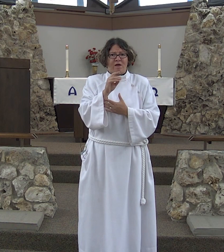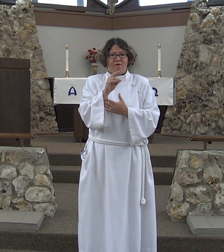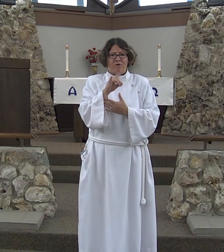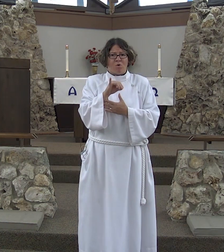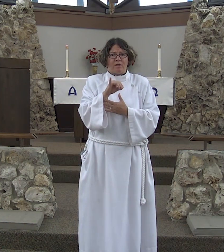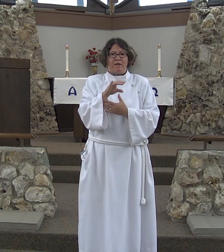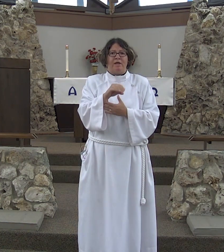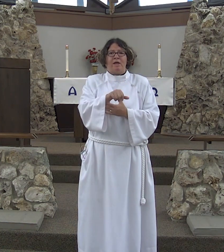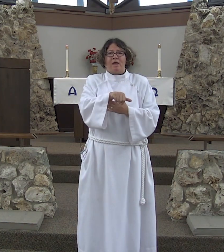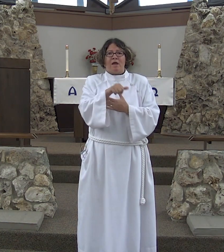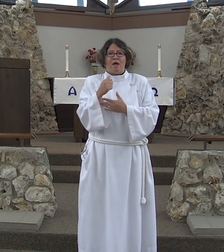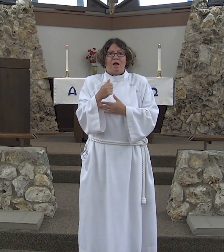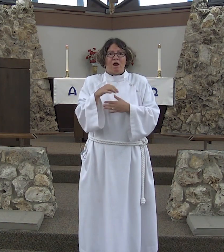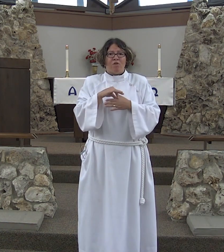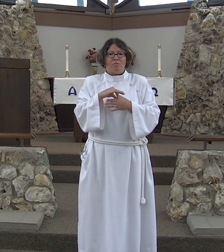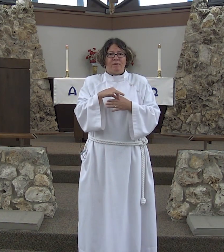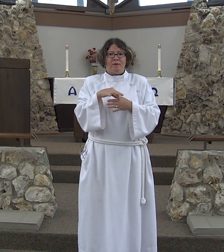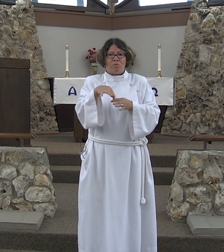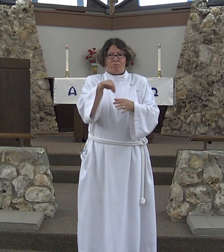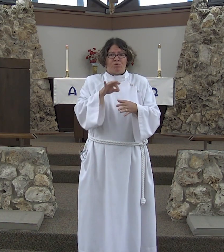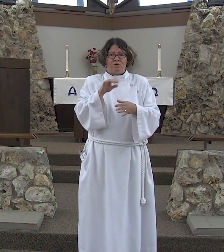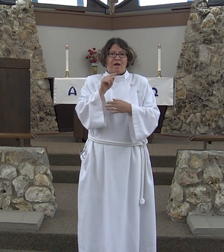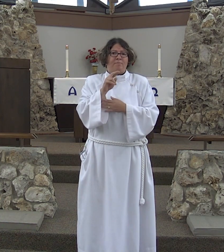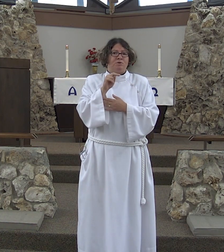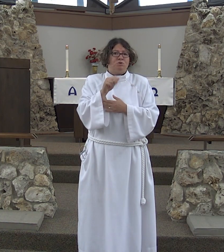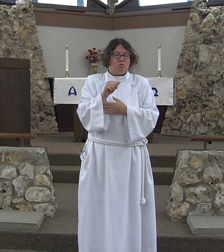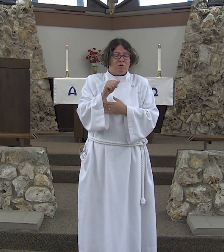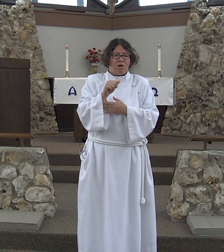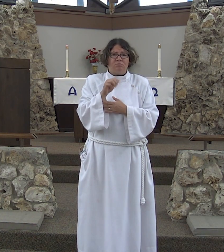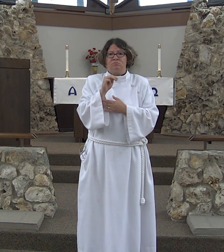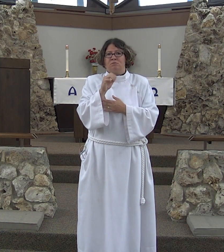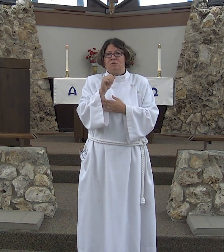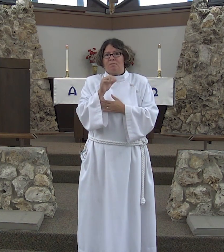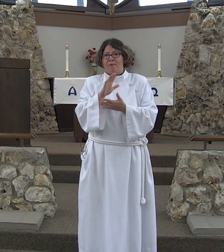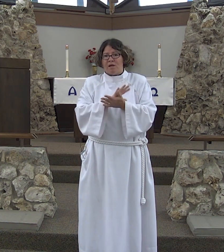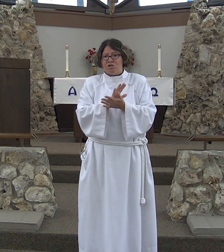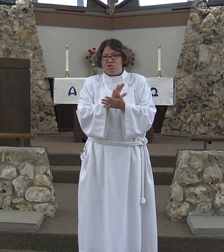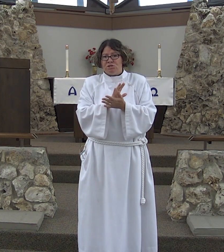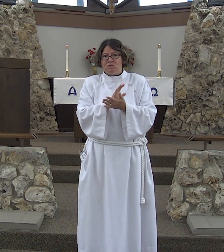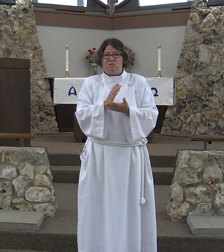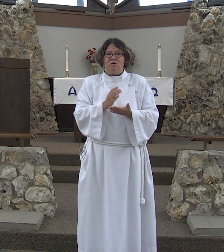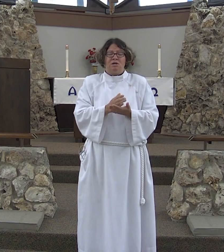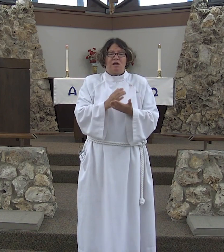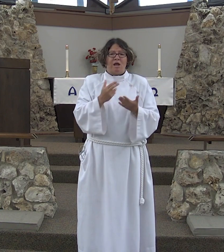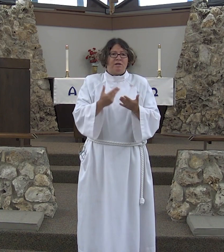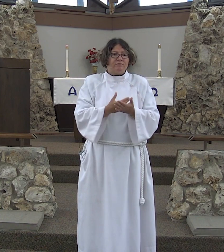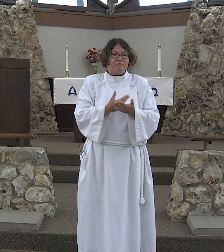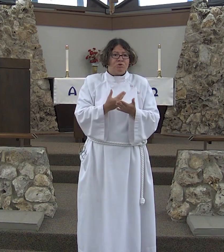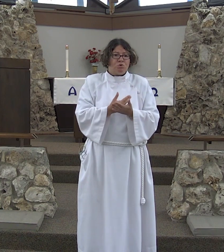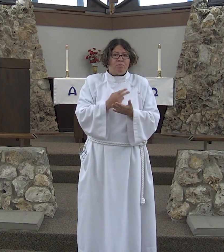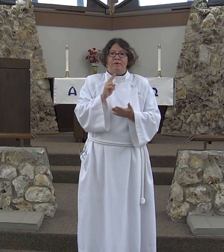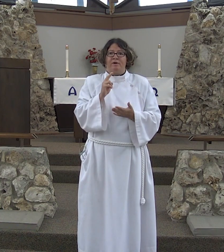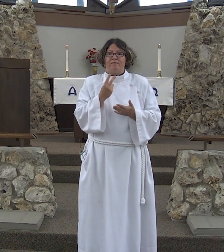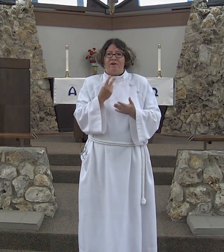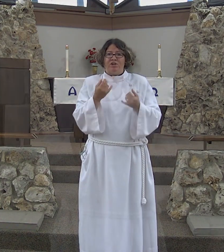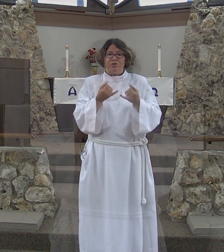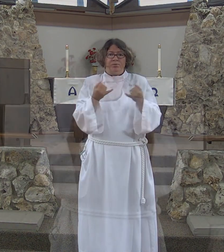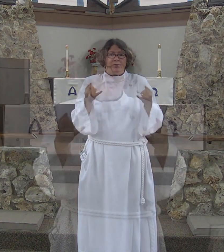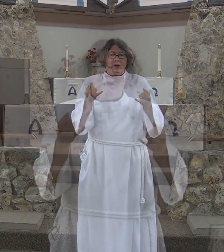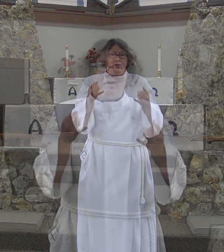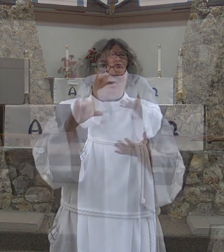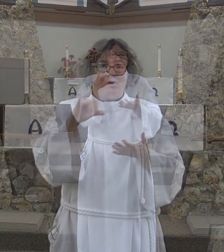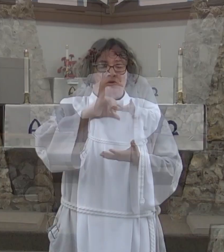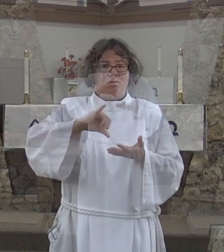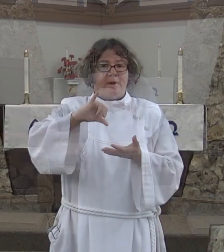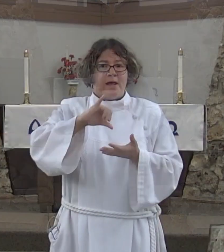cans of ravioli and other meat with pull tab, tuna, mac and cheese, cans of soup,